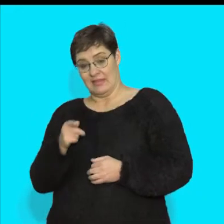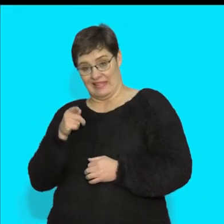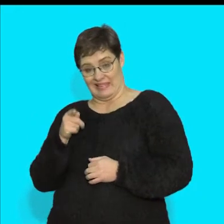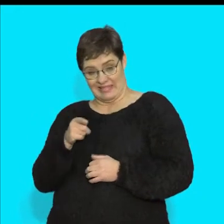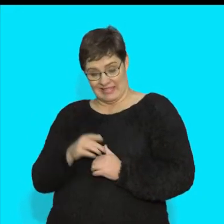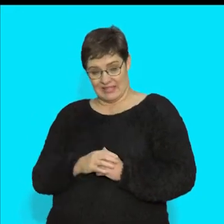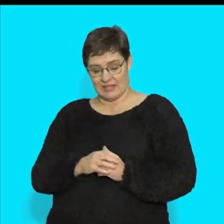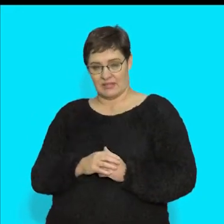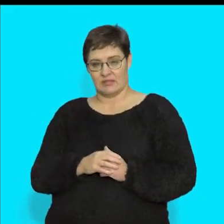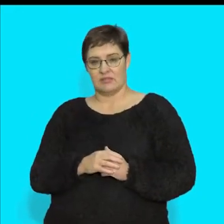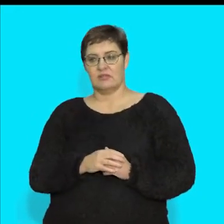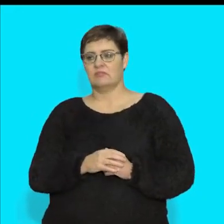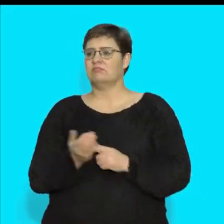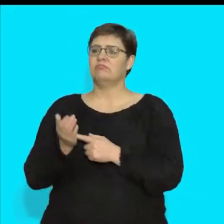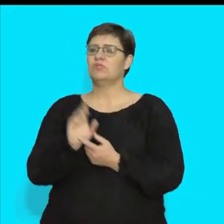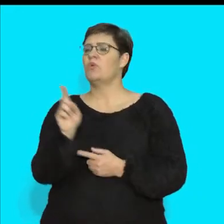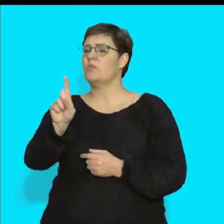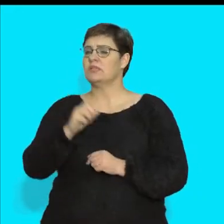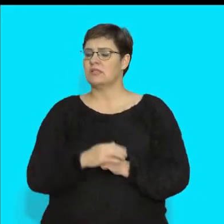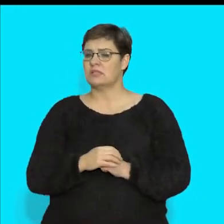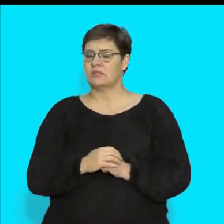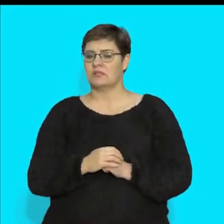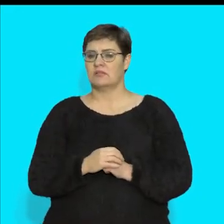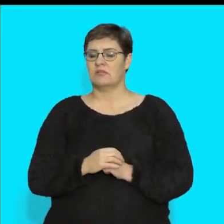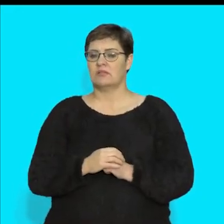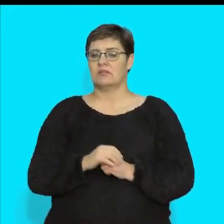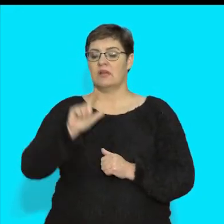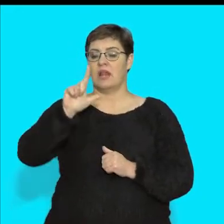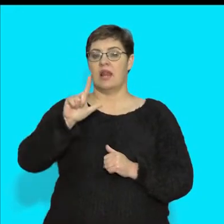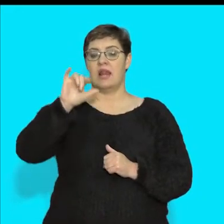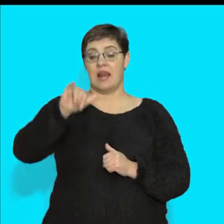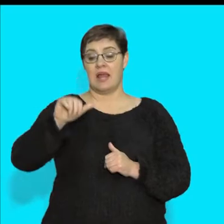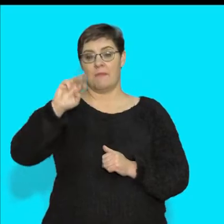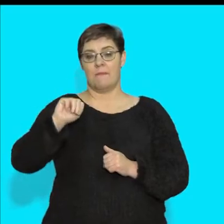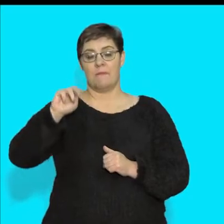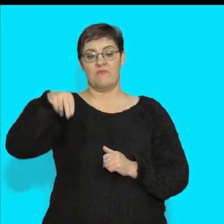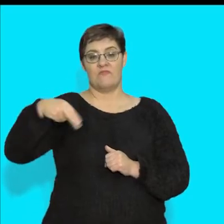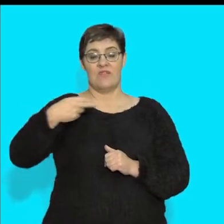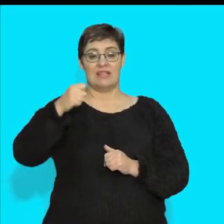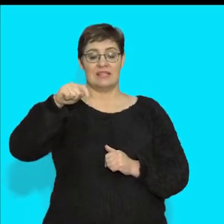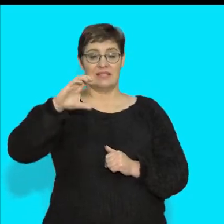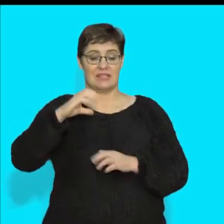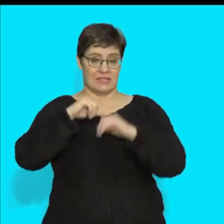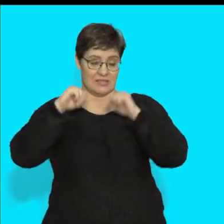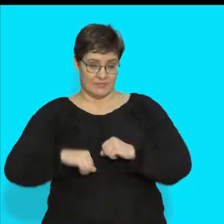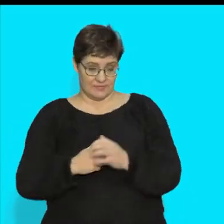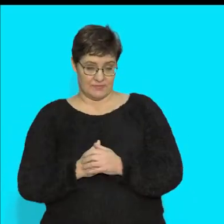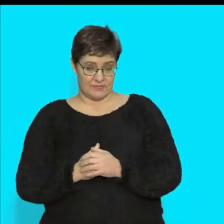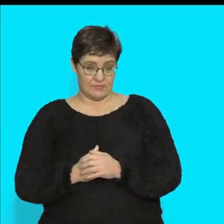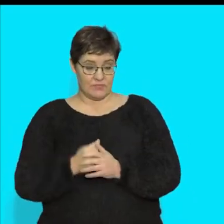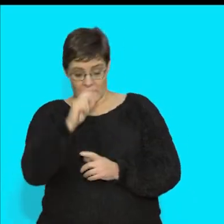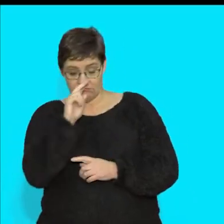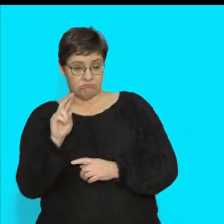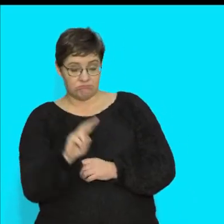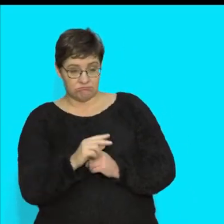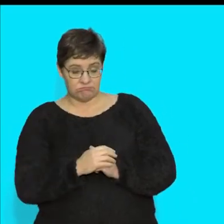diagram over here is showing us our lymphatic system. Now, if you notice, if